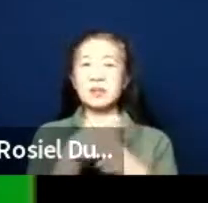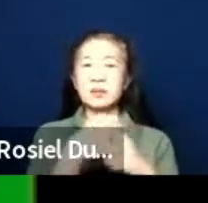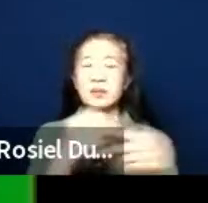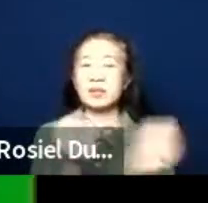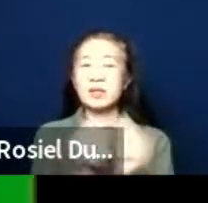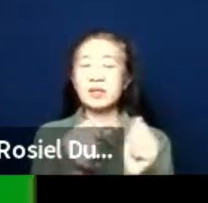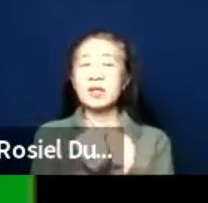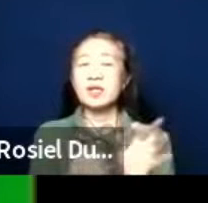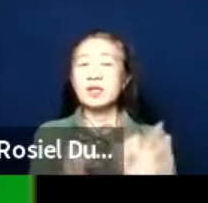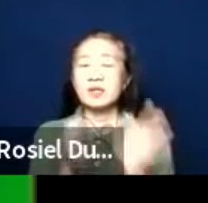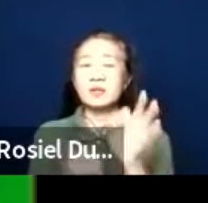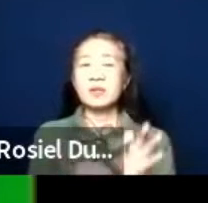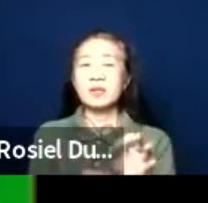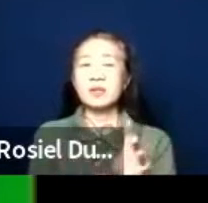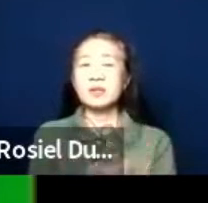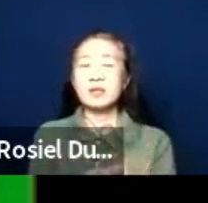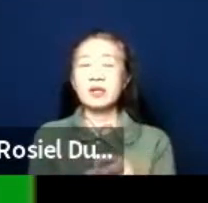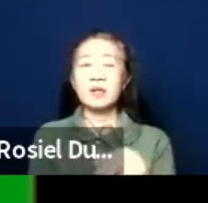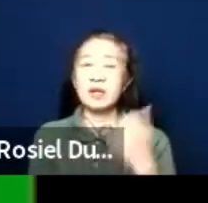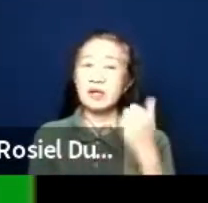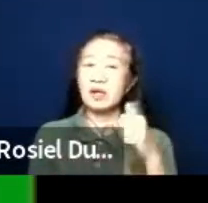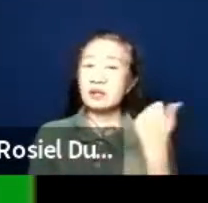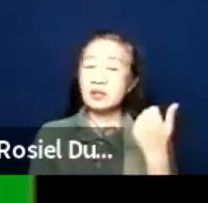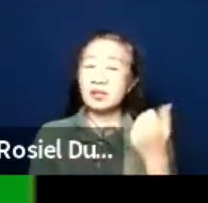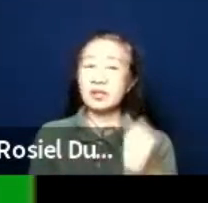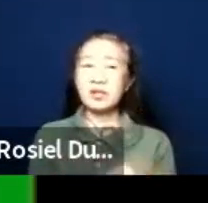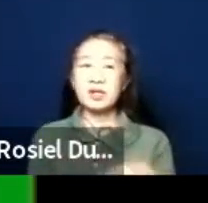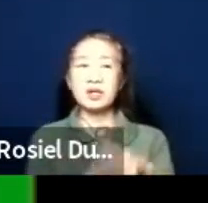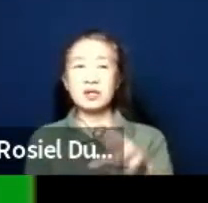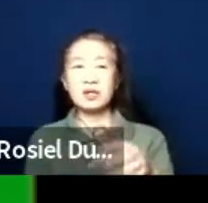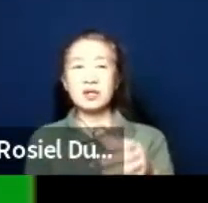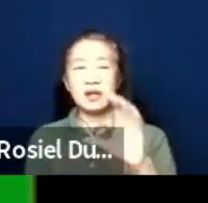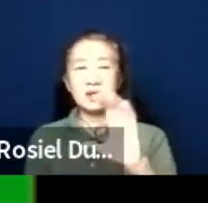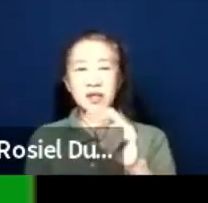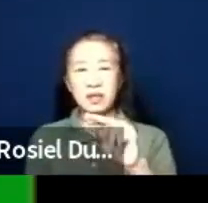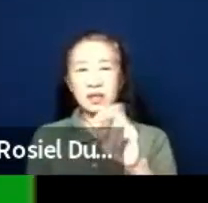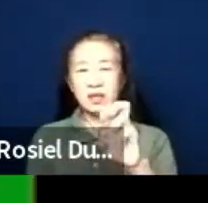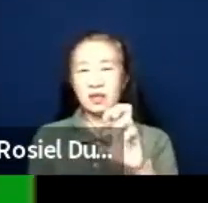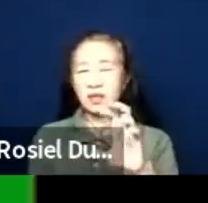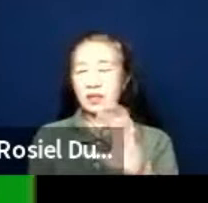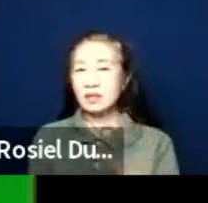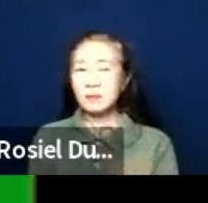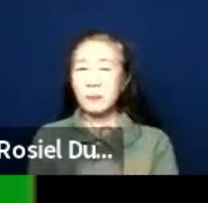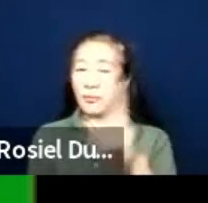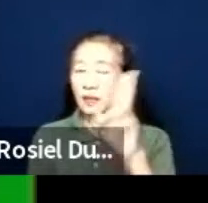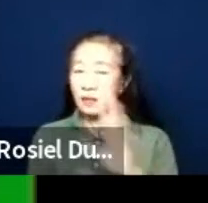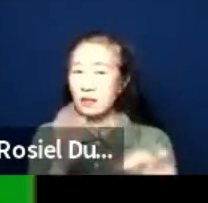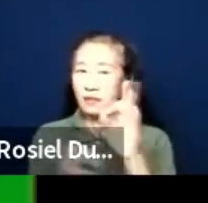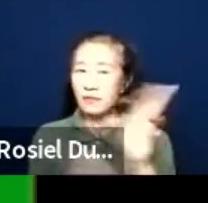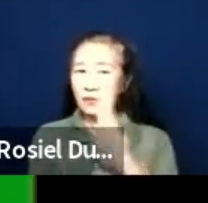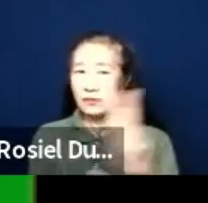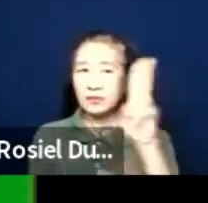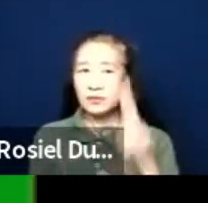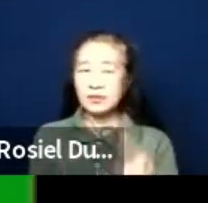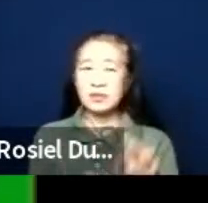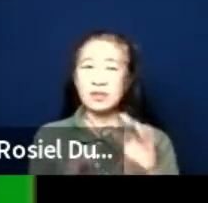if you use one. Keep a portable air pump for wheelchair tires. And if you use seat